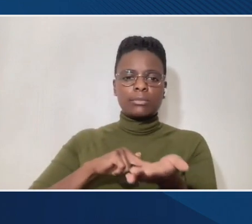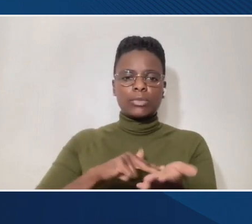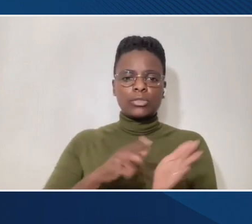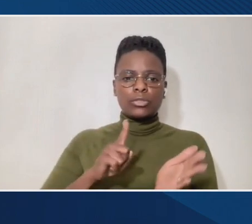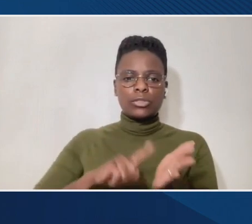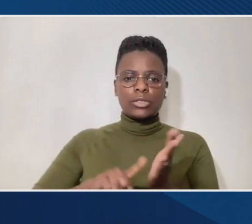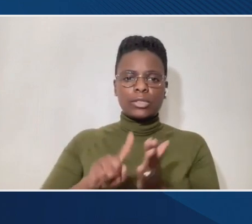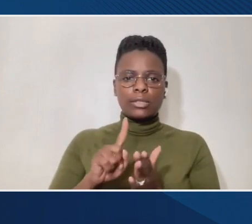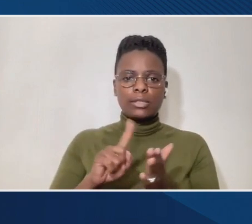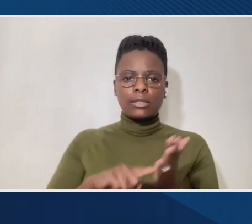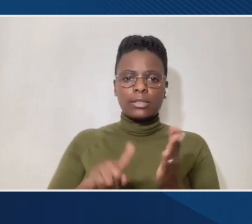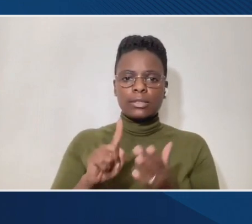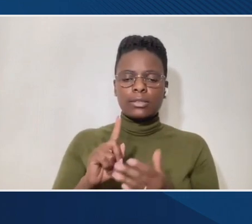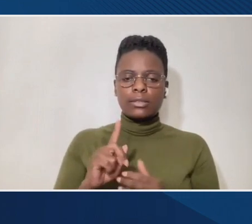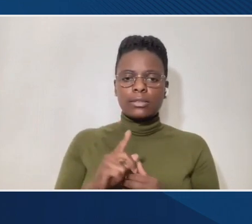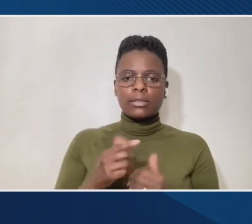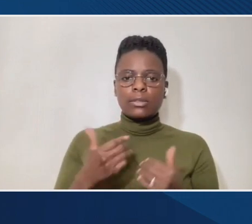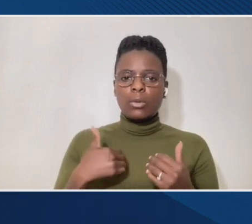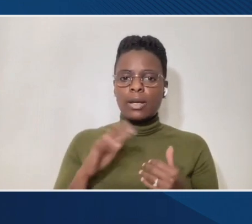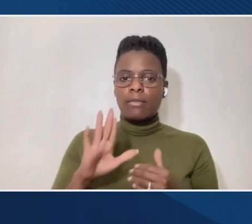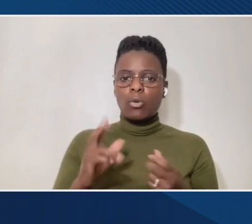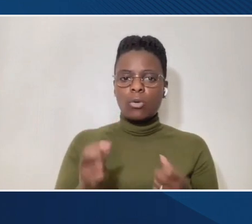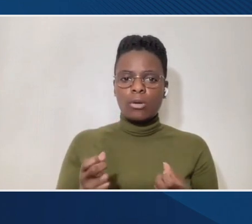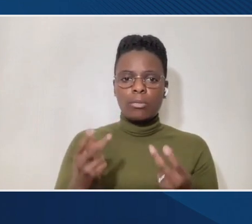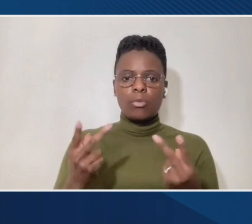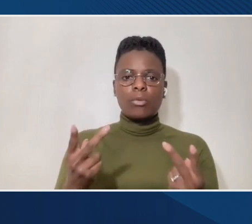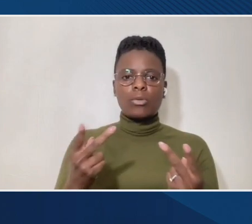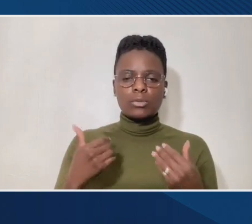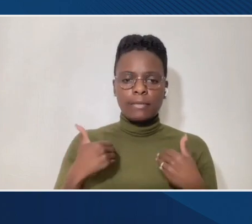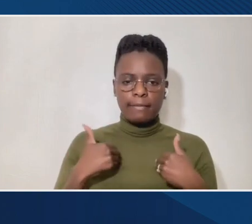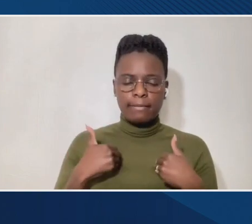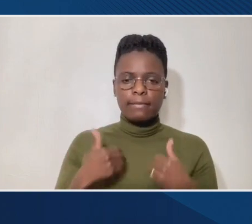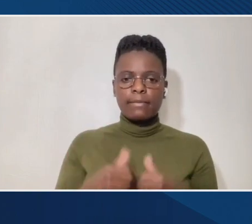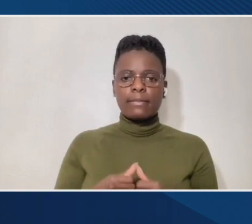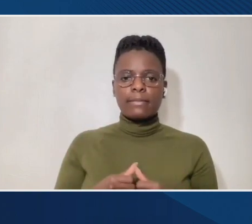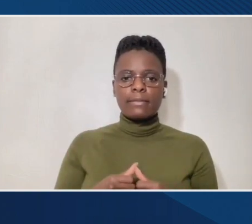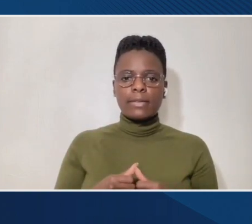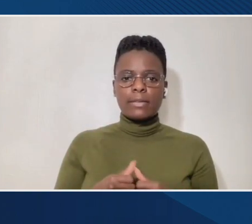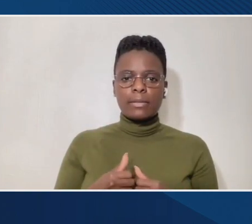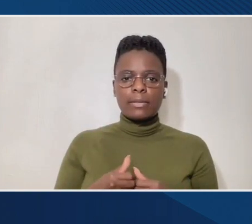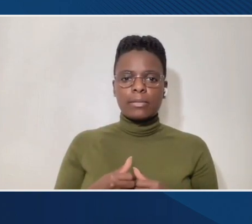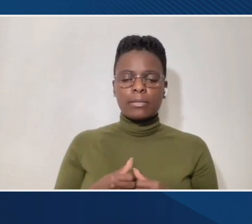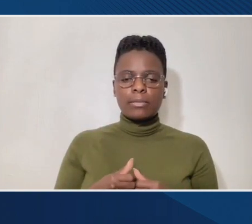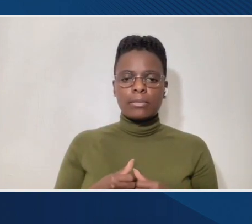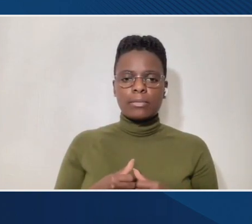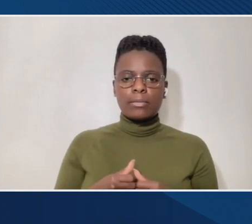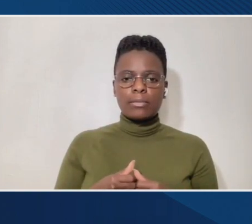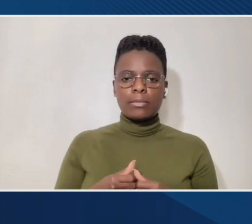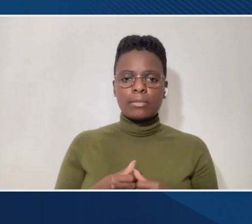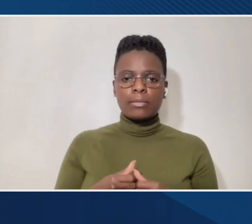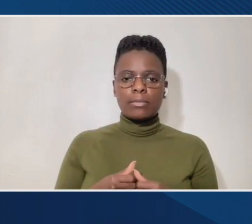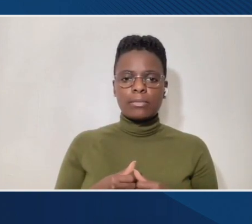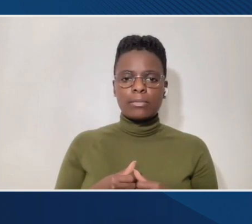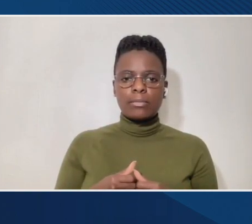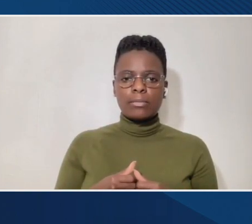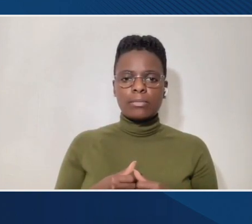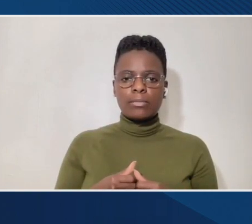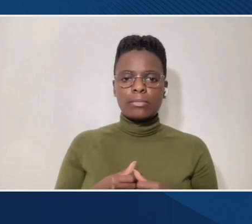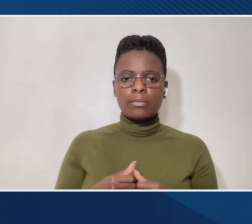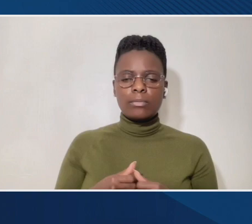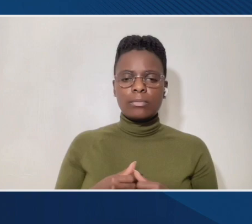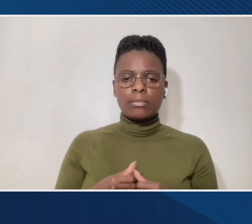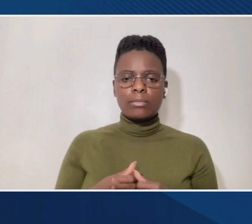possibility for decreased funding for our TRIO students. We just think right now is not the best time for this